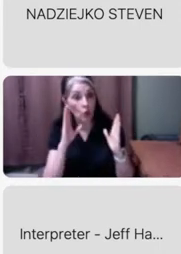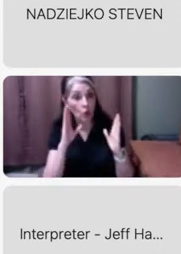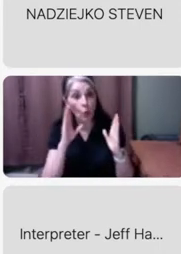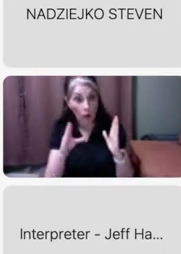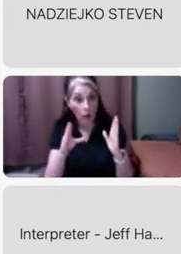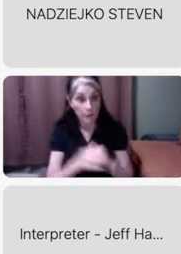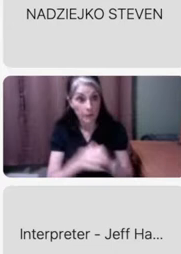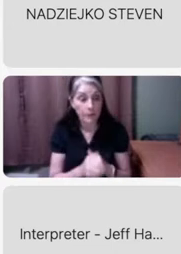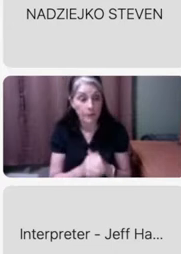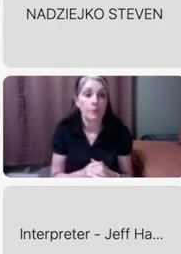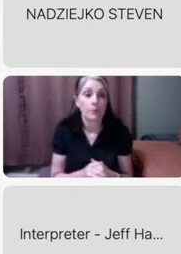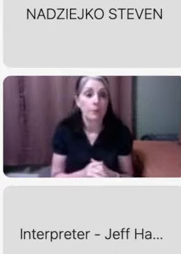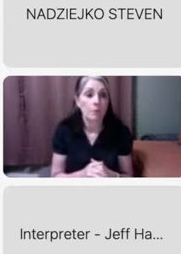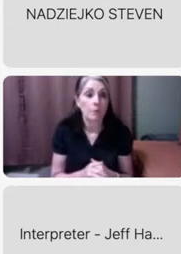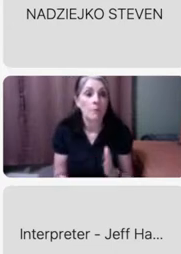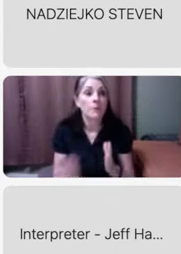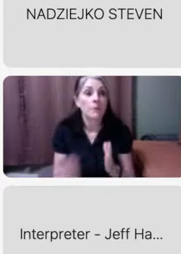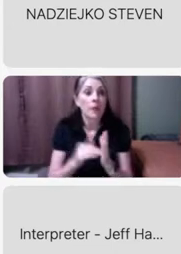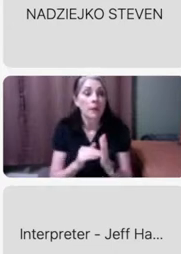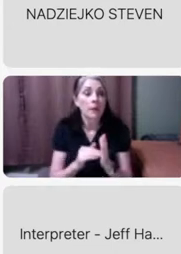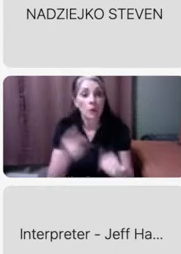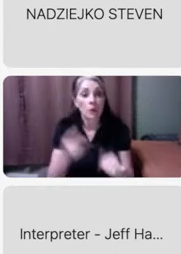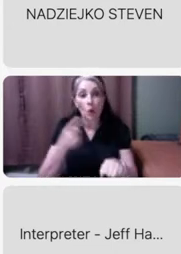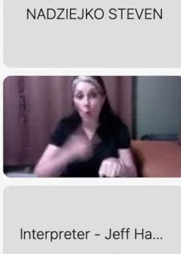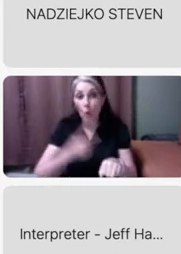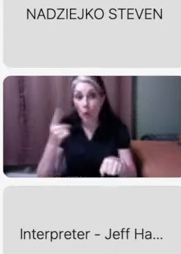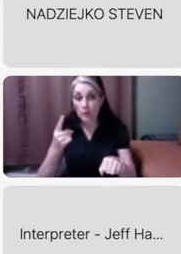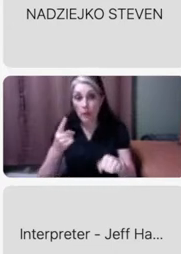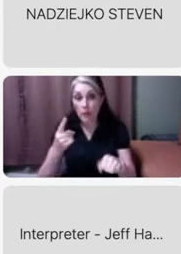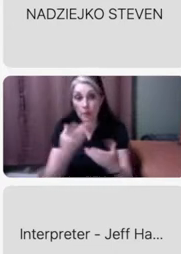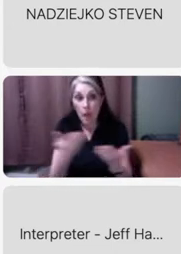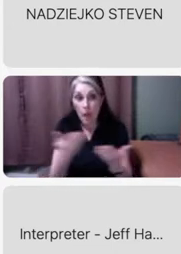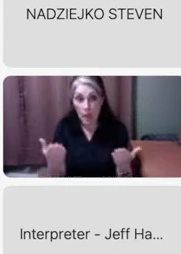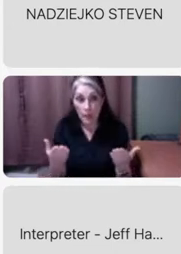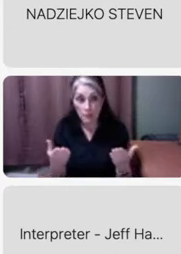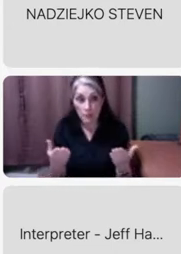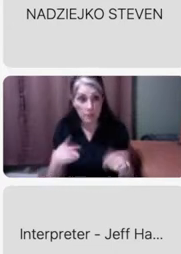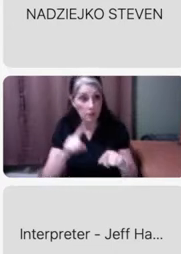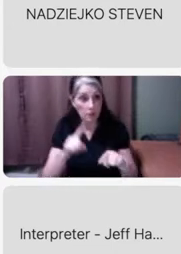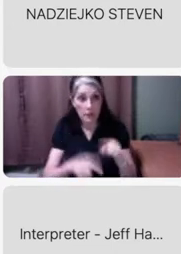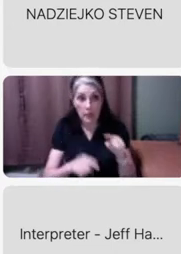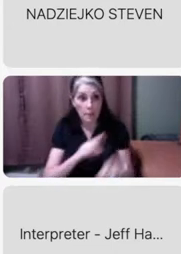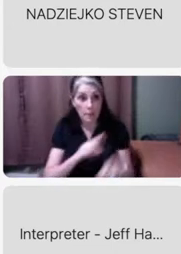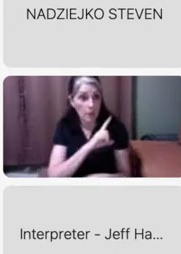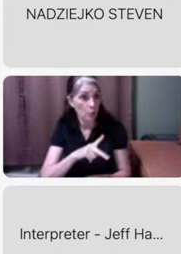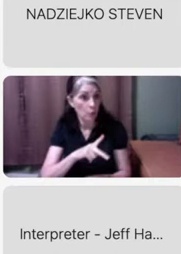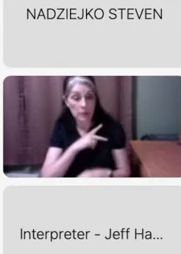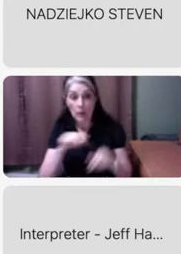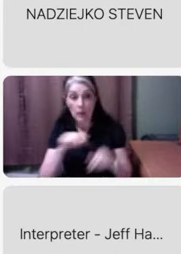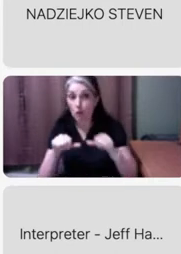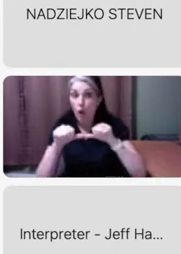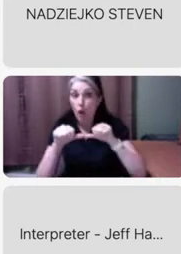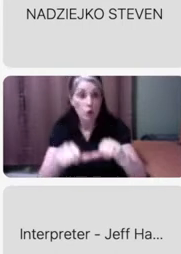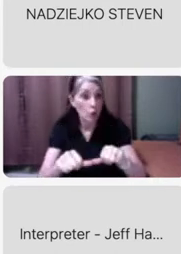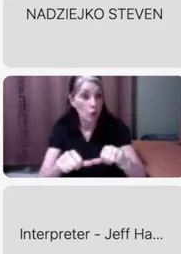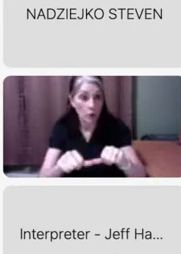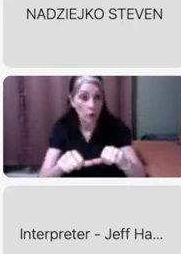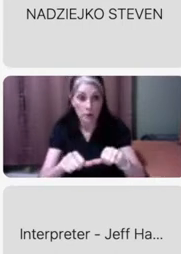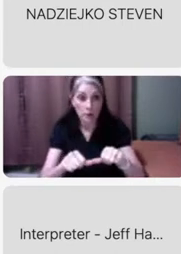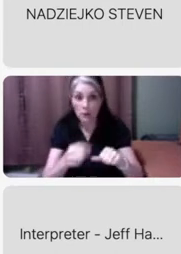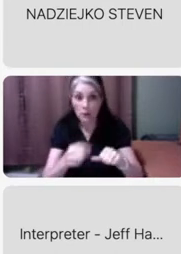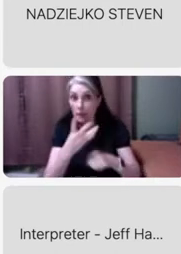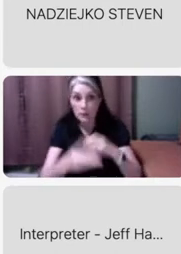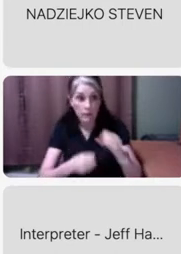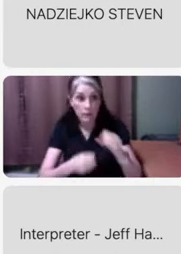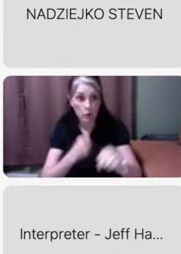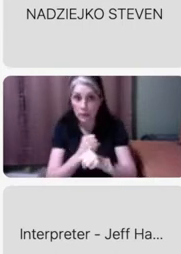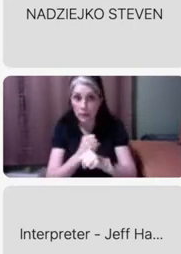again these are one-time funded items which means they're they cannot be personnel or ongoing items that that require multiple years of years of funding and